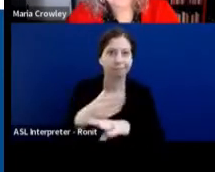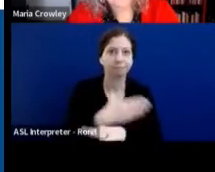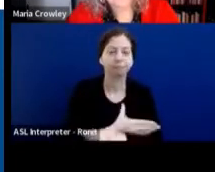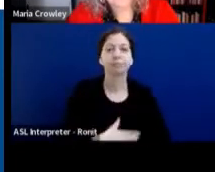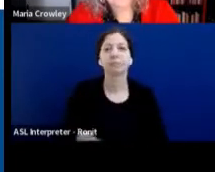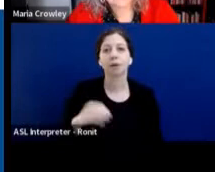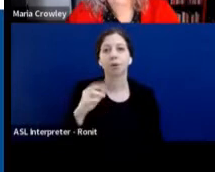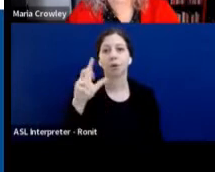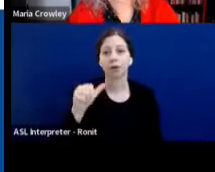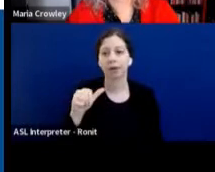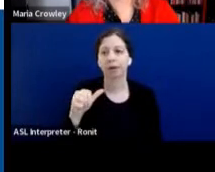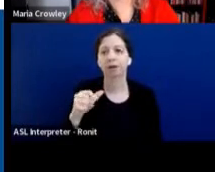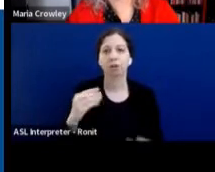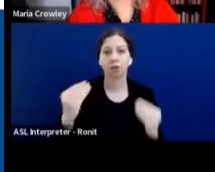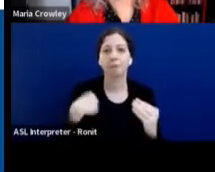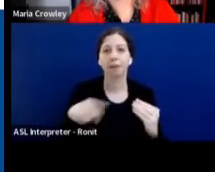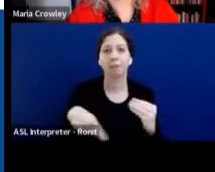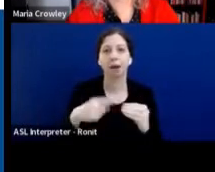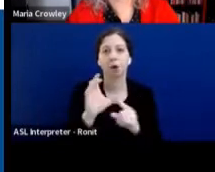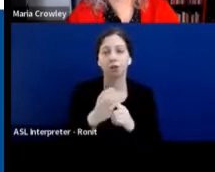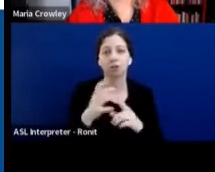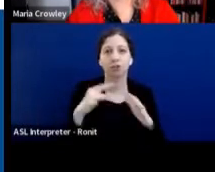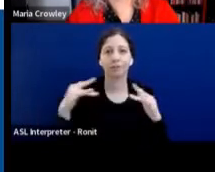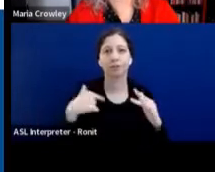cultural diversity, and I just think that's what would be my main